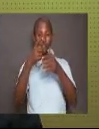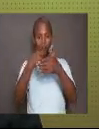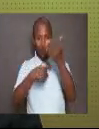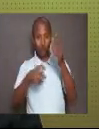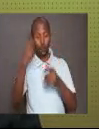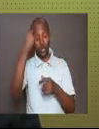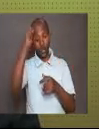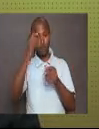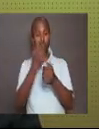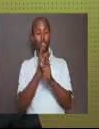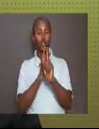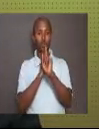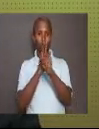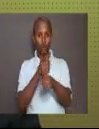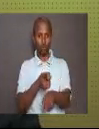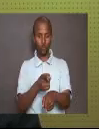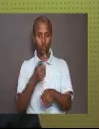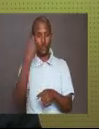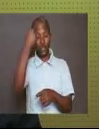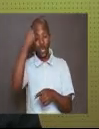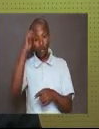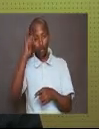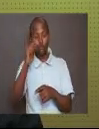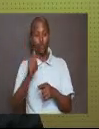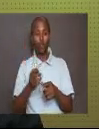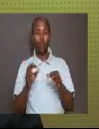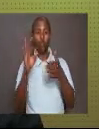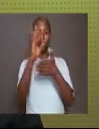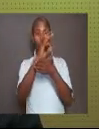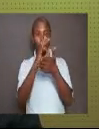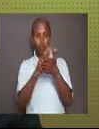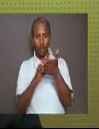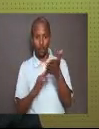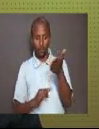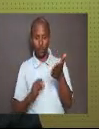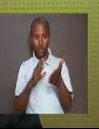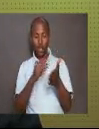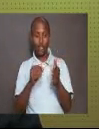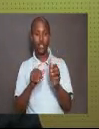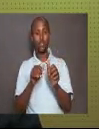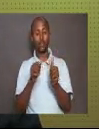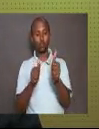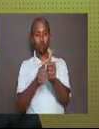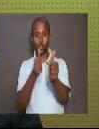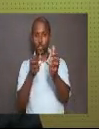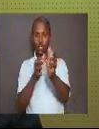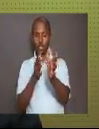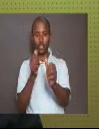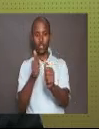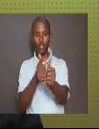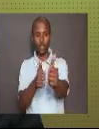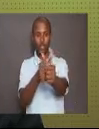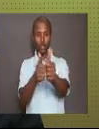solve problems in which the theorems, formulae, and procedures of